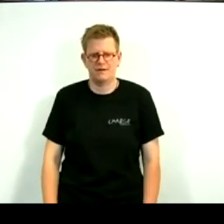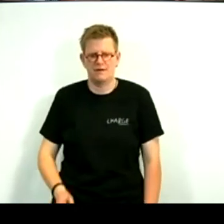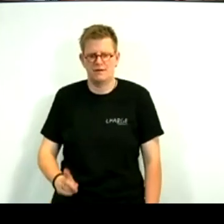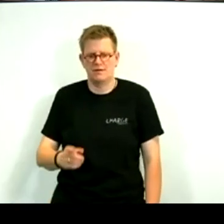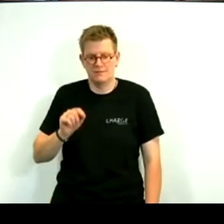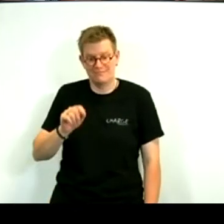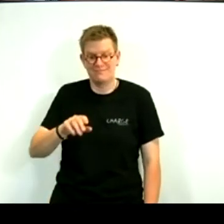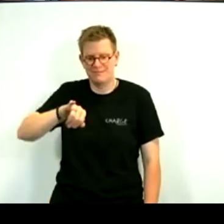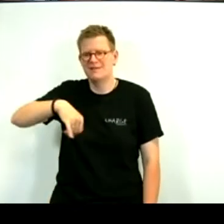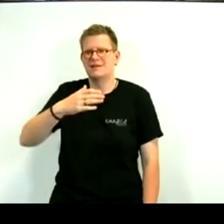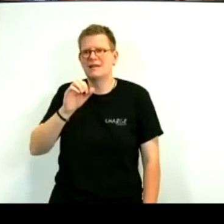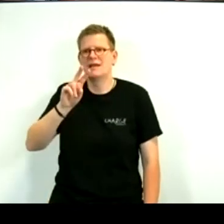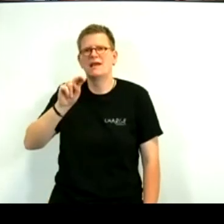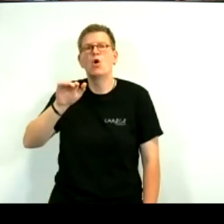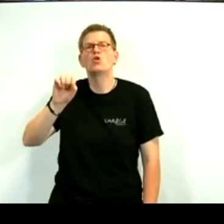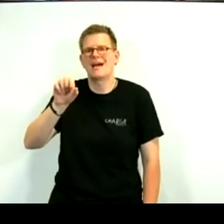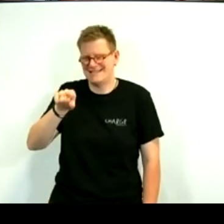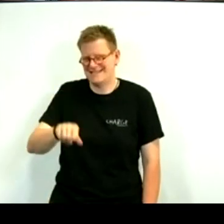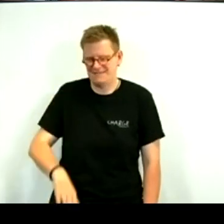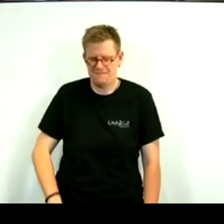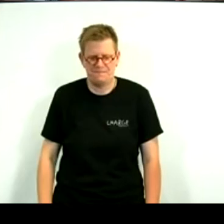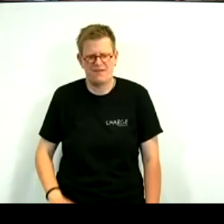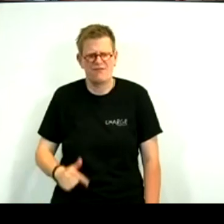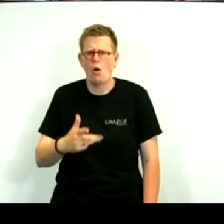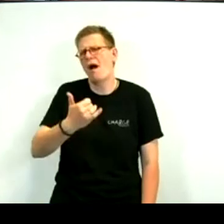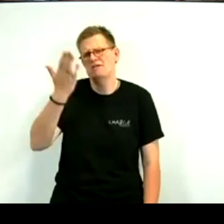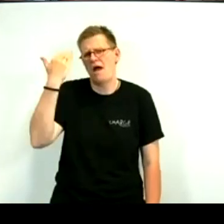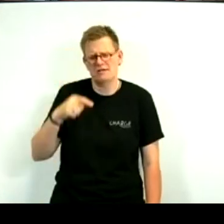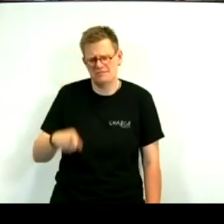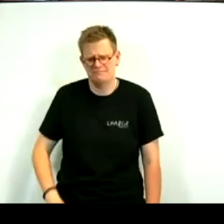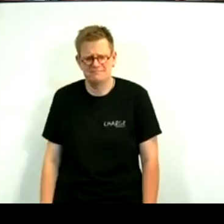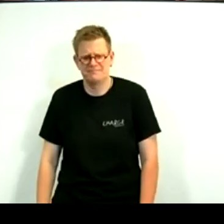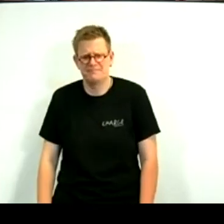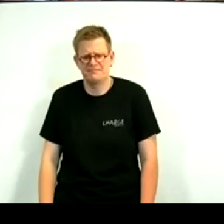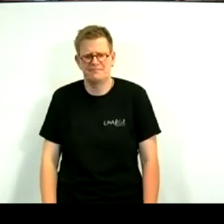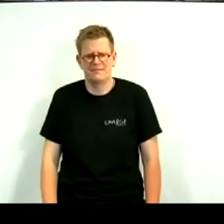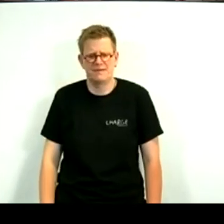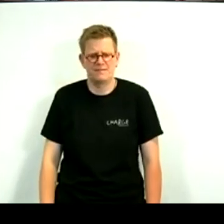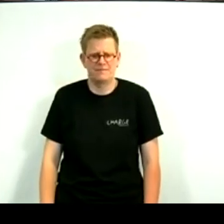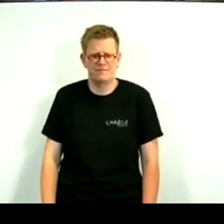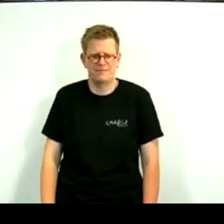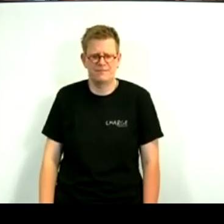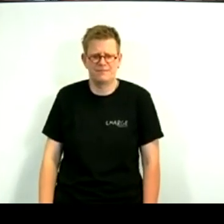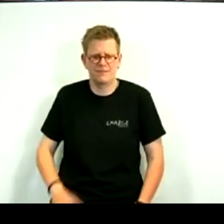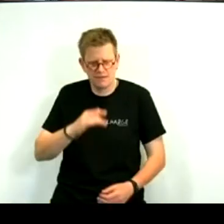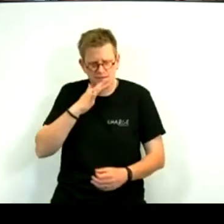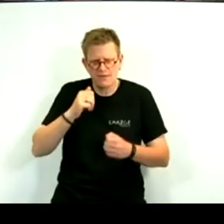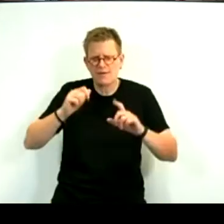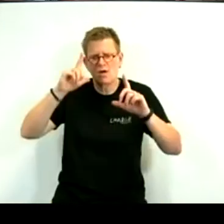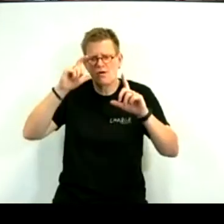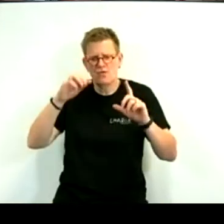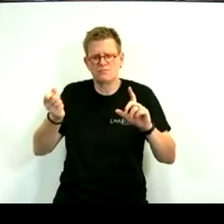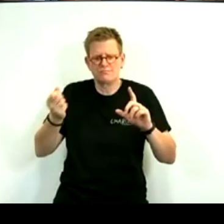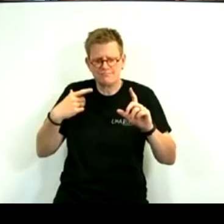couple of years ago, Claudia gave me a whole group of pictures of him. This is taken from above,